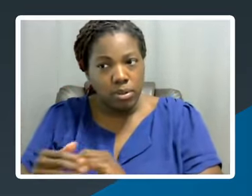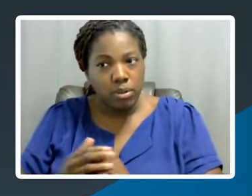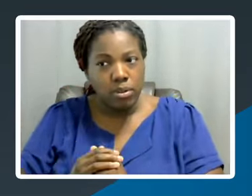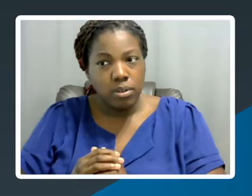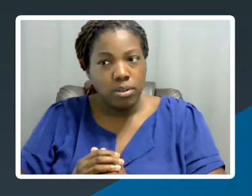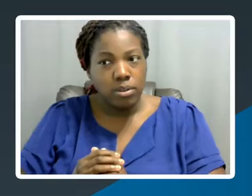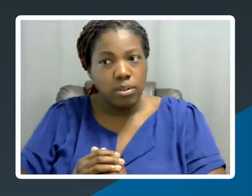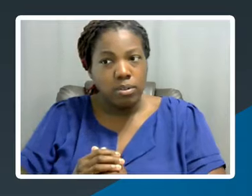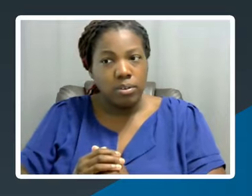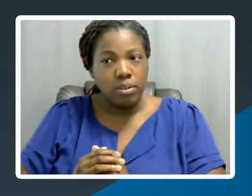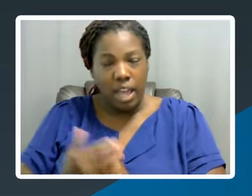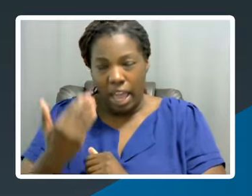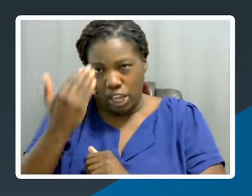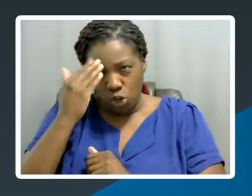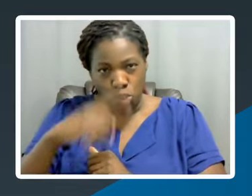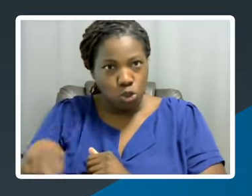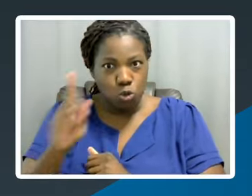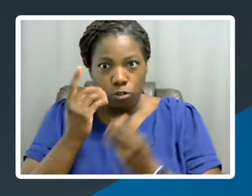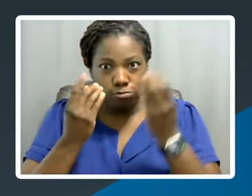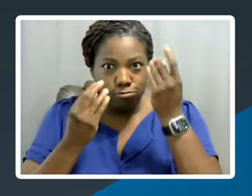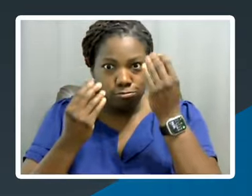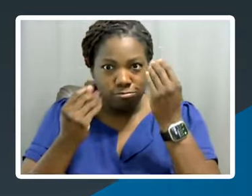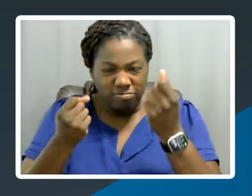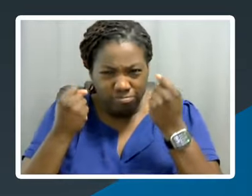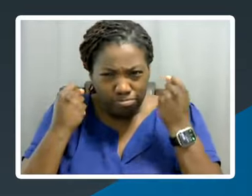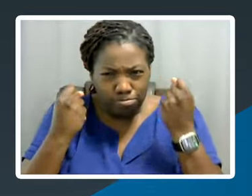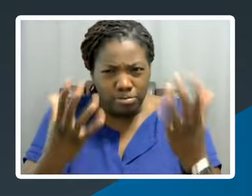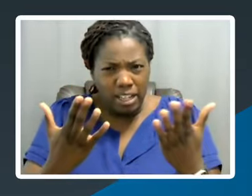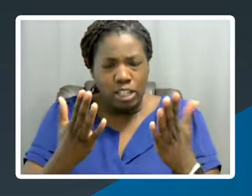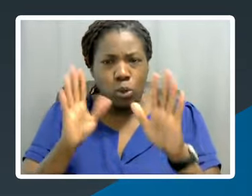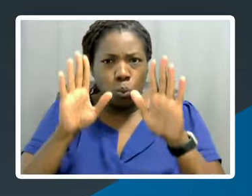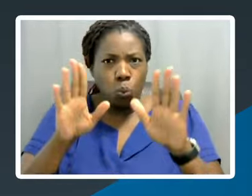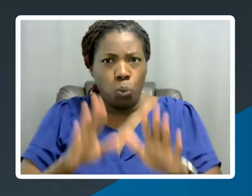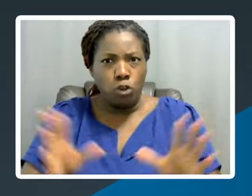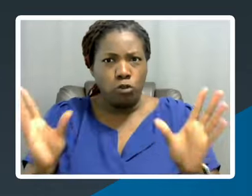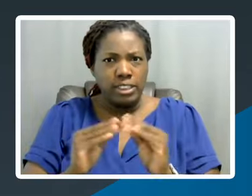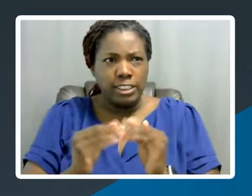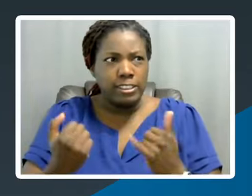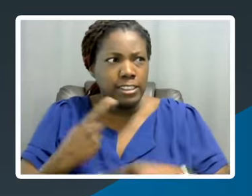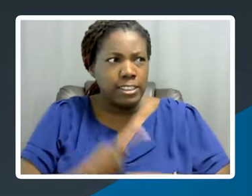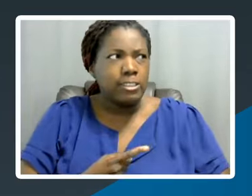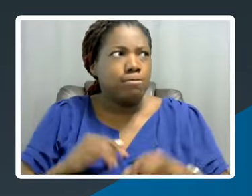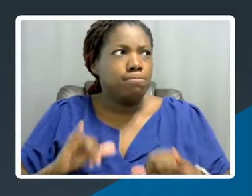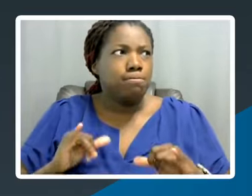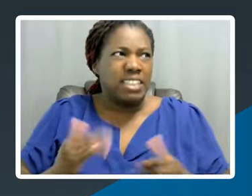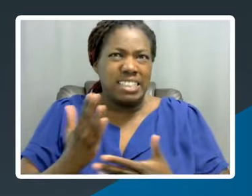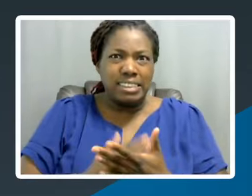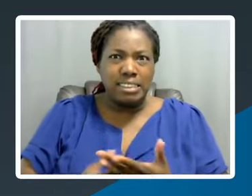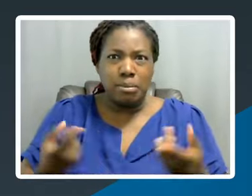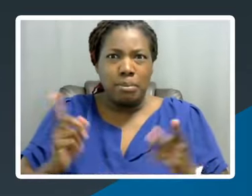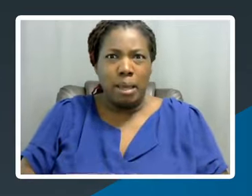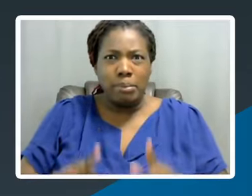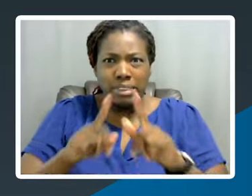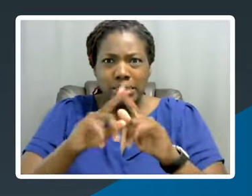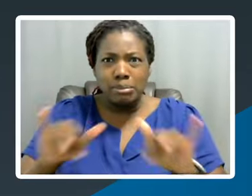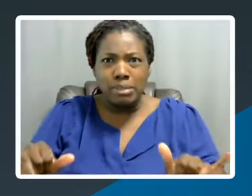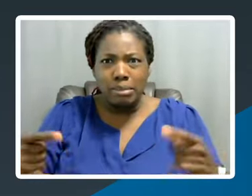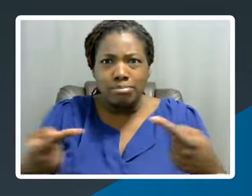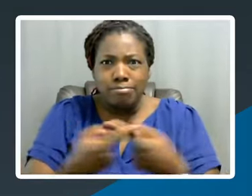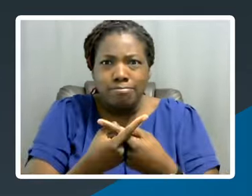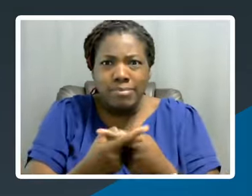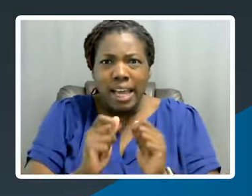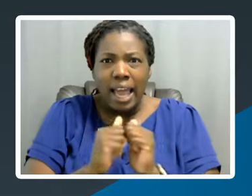you're thinking. There are so many good sessions and some of them are at the same time. So how am I going to get